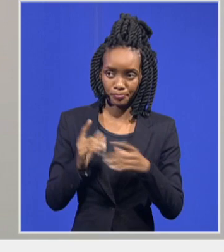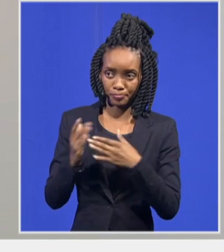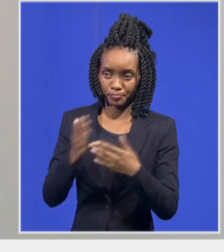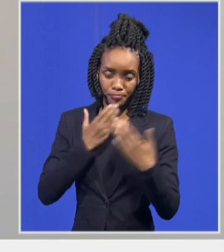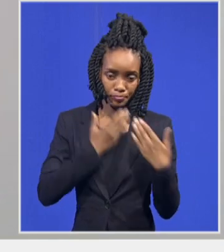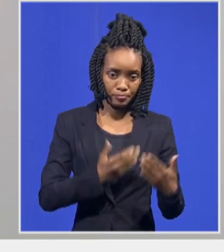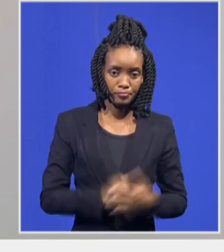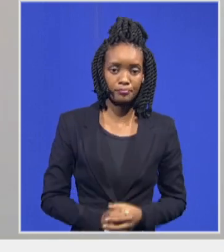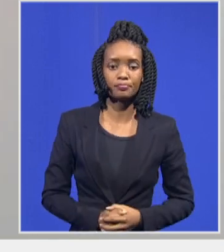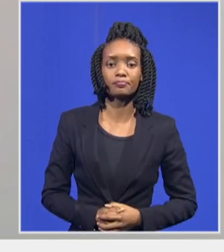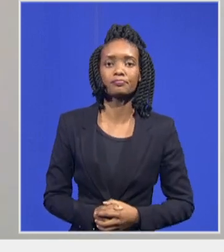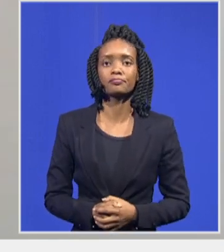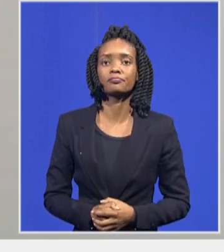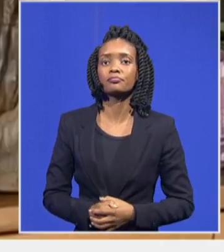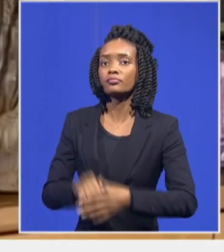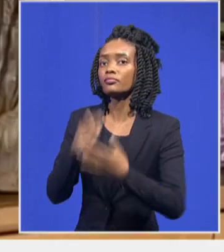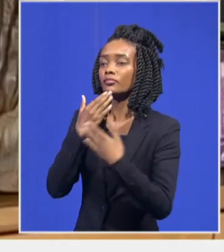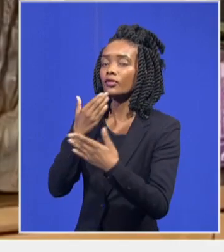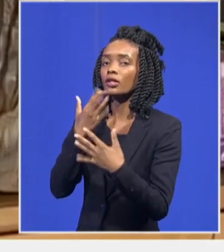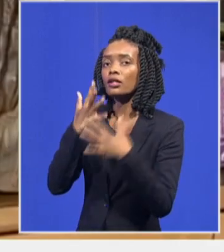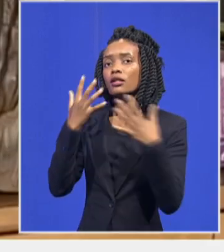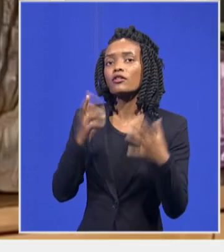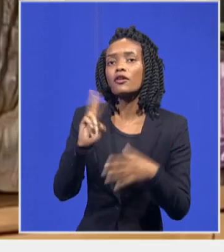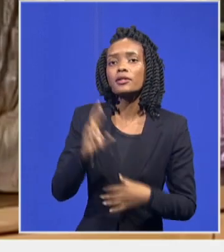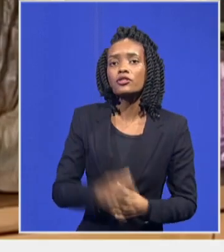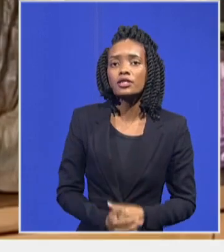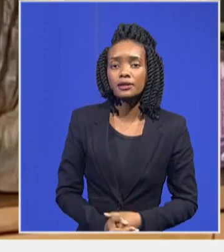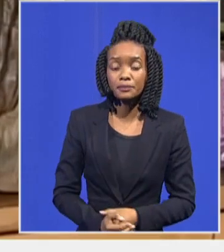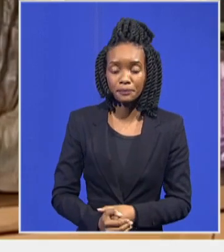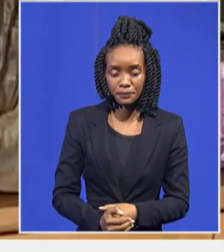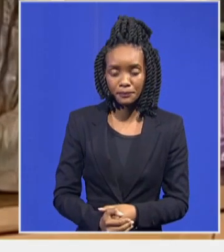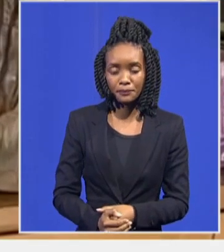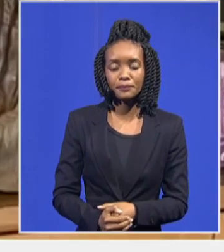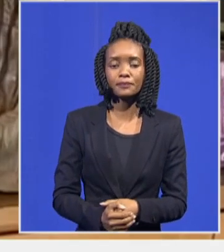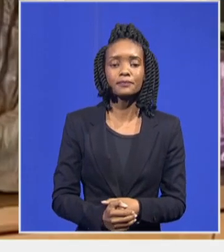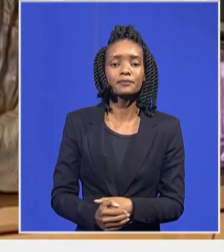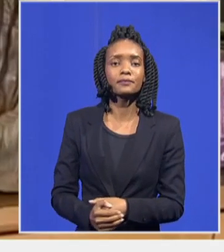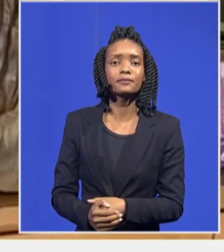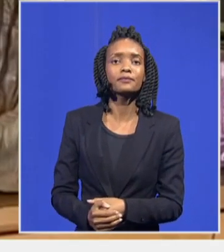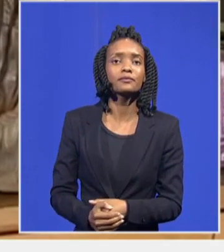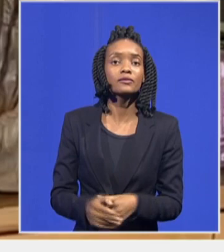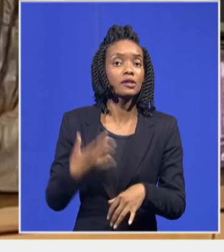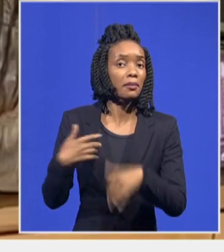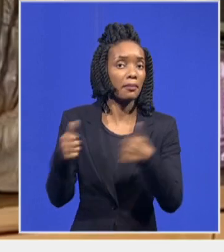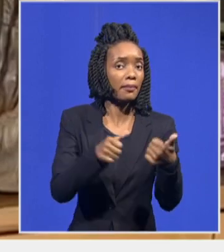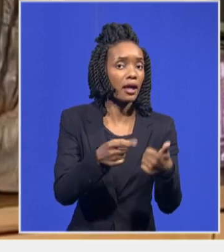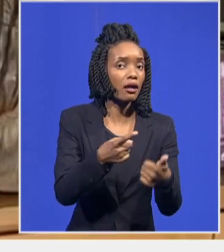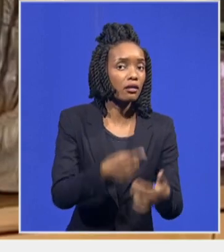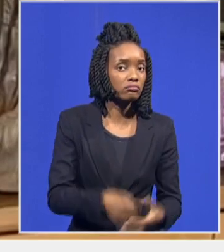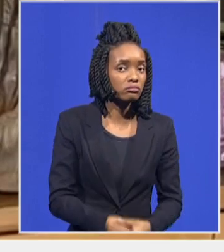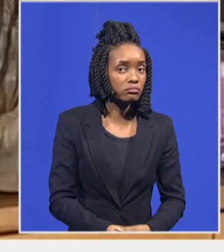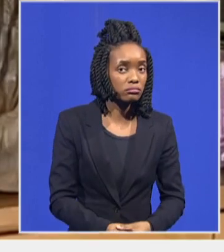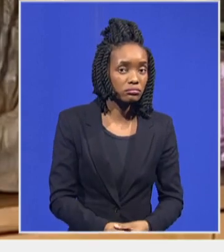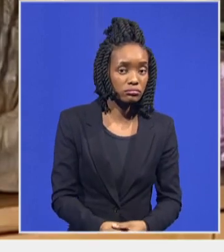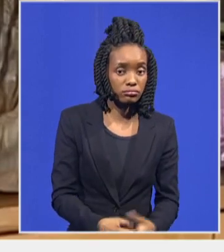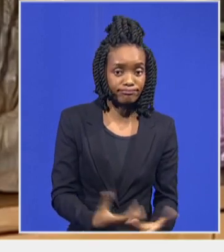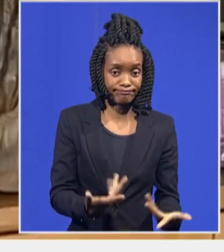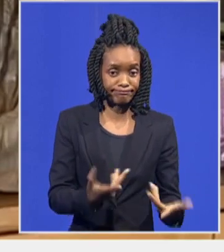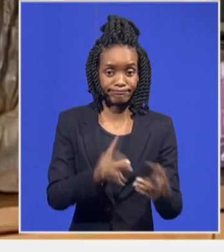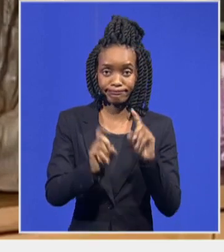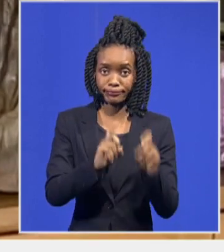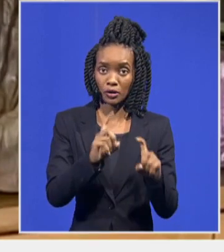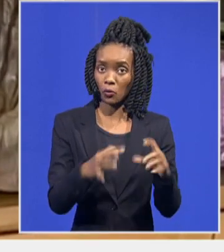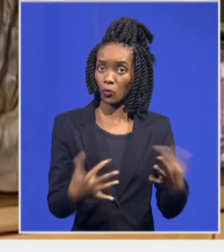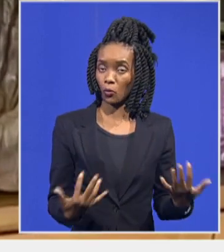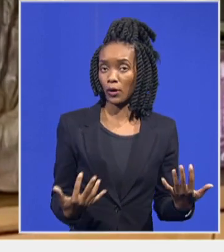Blessing. Thank you. Thank you very much, Rudy. Blessing, should I hand back to you for fielding the questions, including the